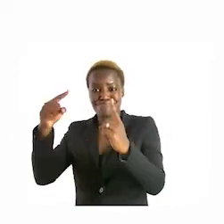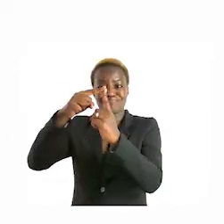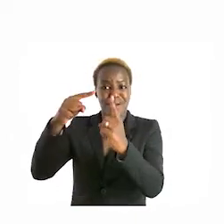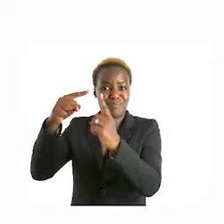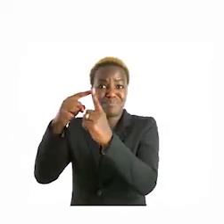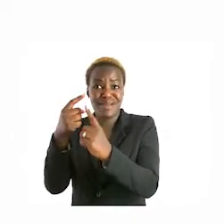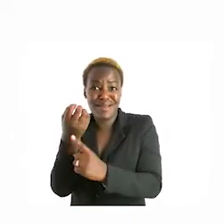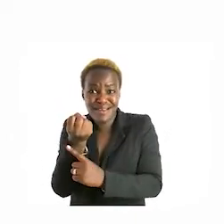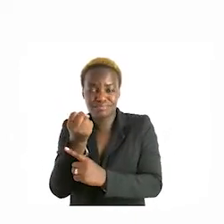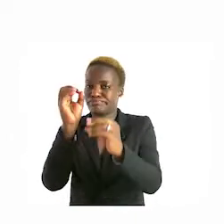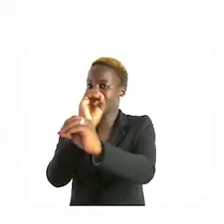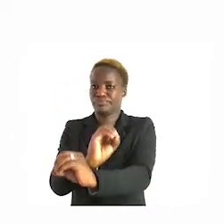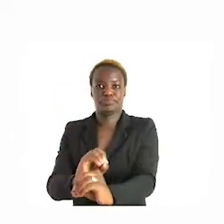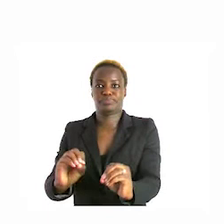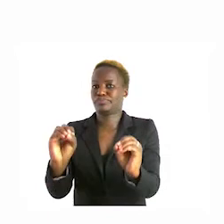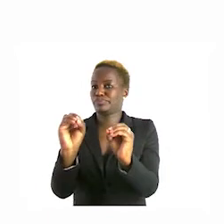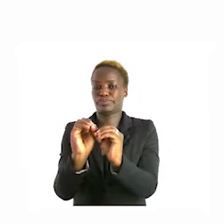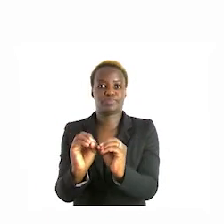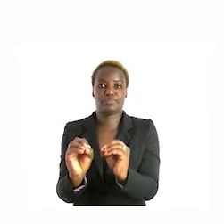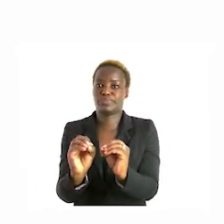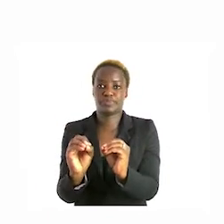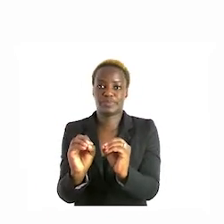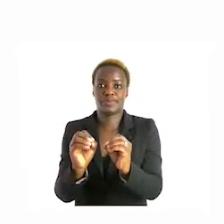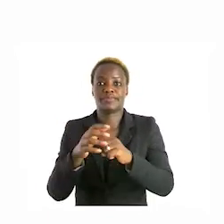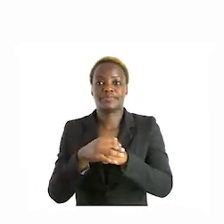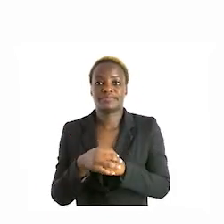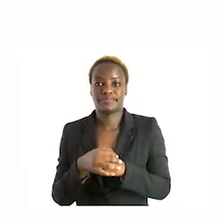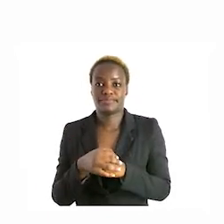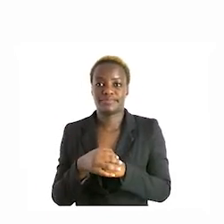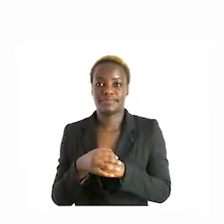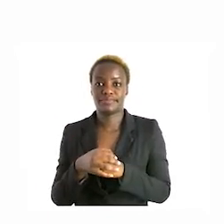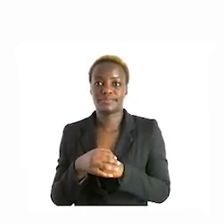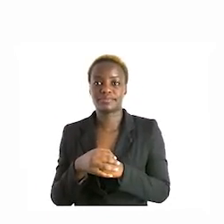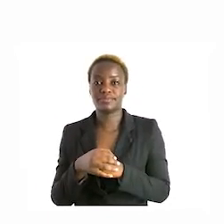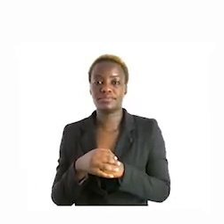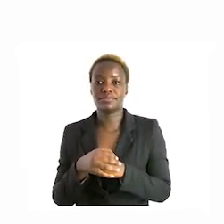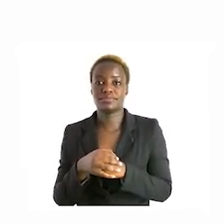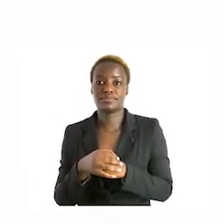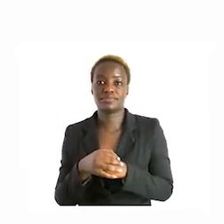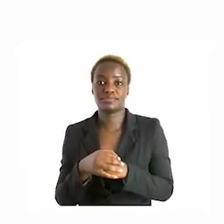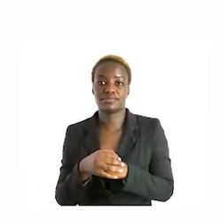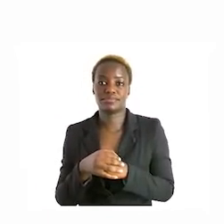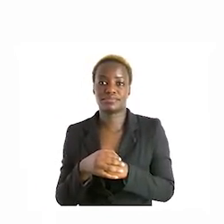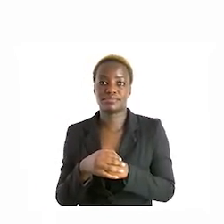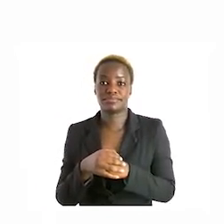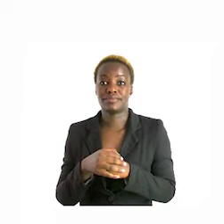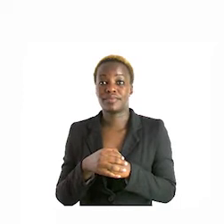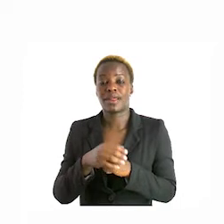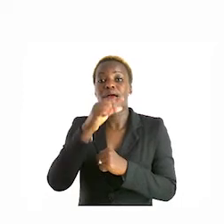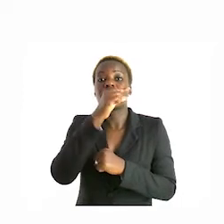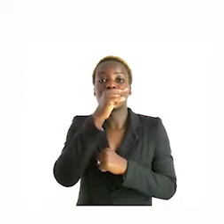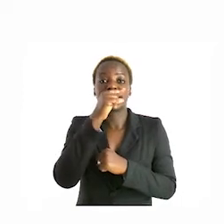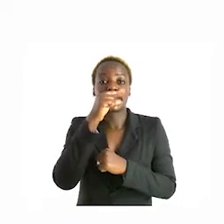neither have corners or the sides. All right. So I would like for you to name